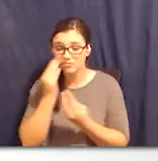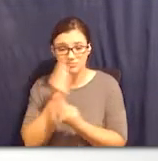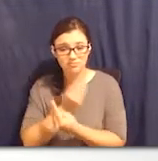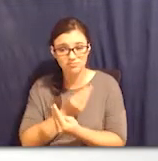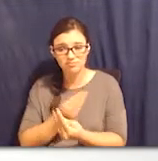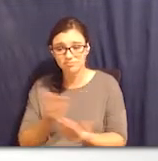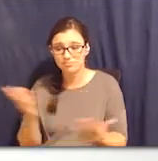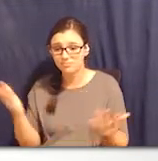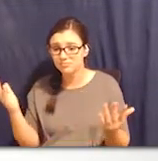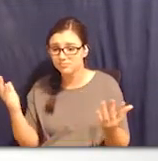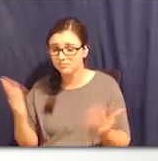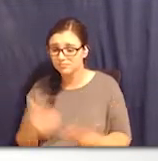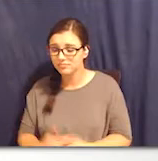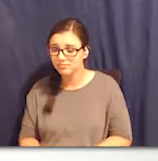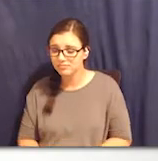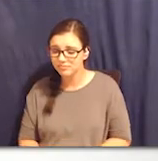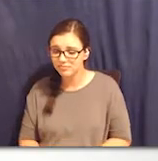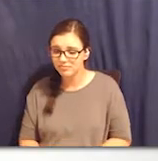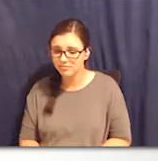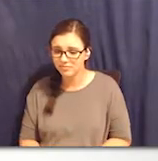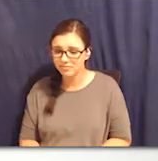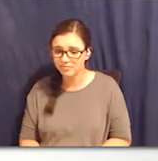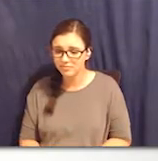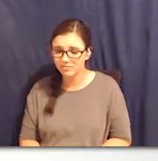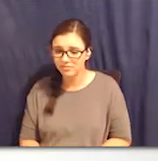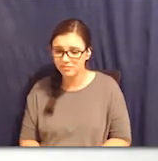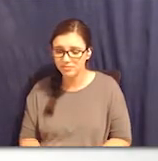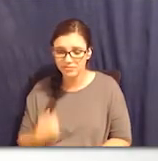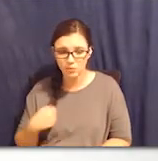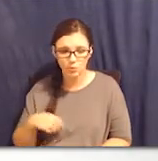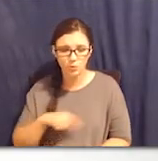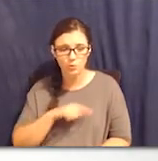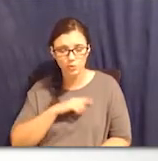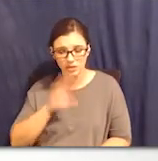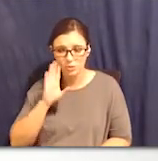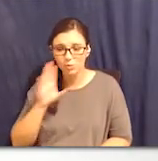I am here to let you know